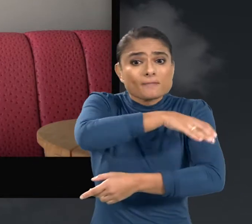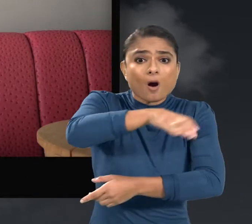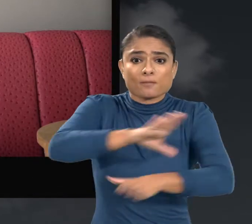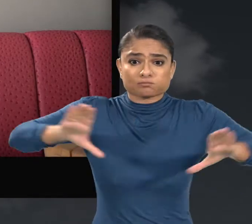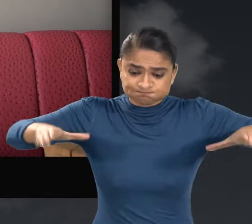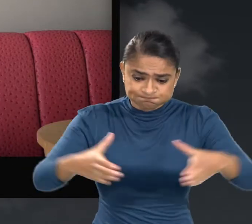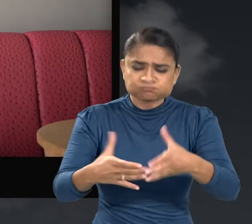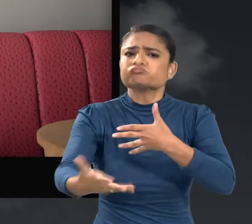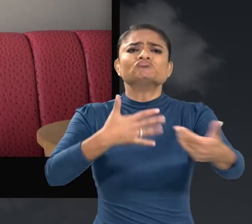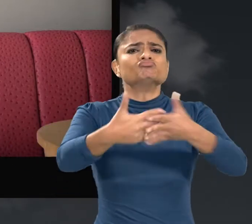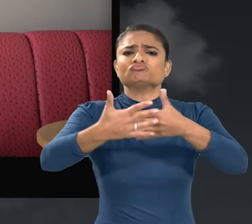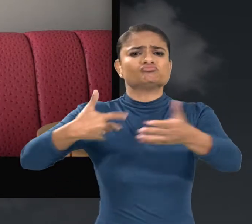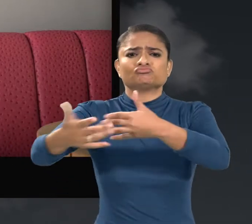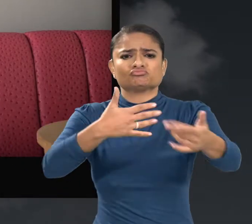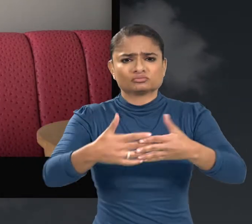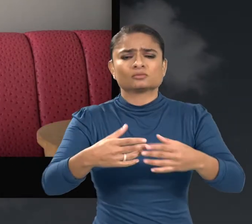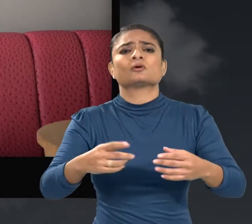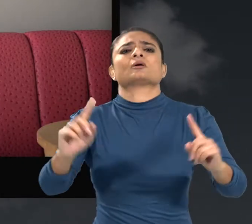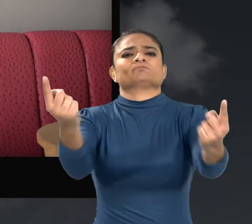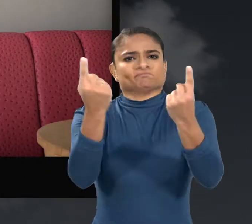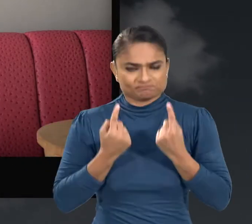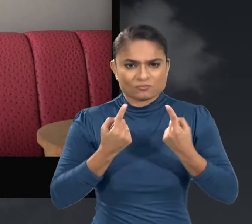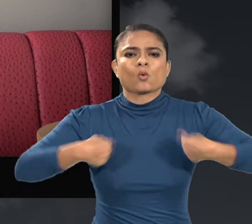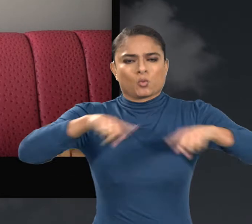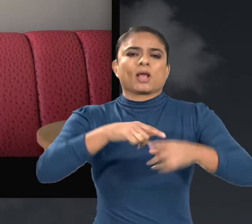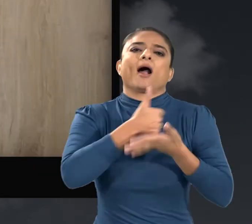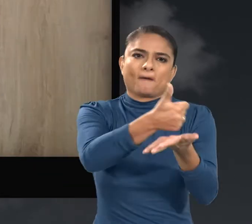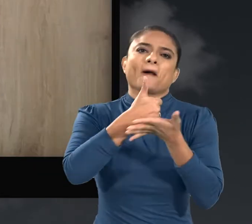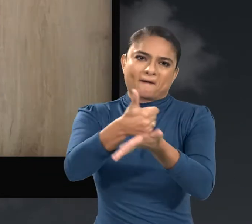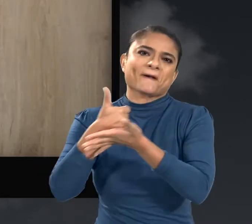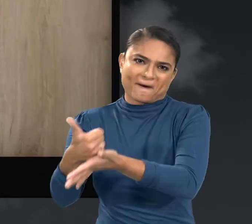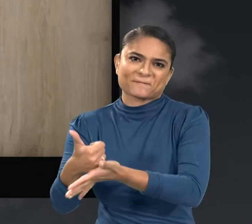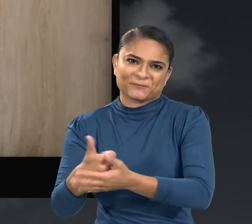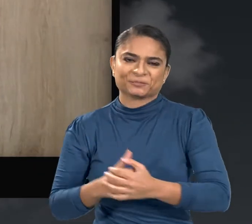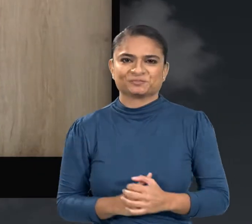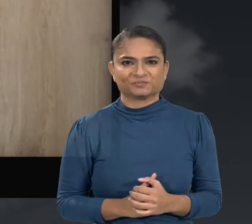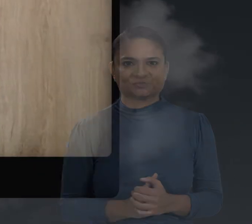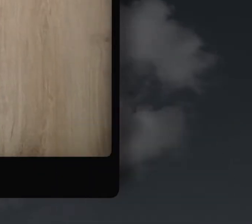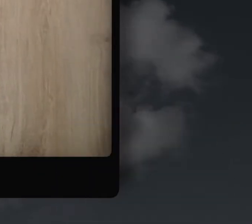empowerment societies, whatever, come and find us. We need you.